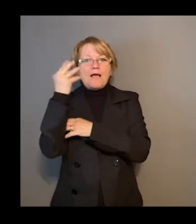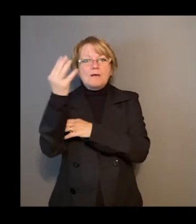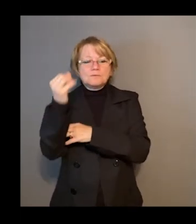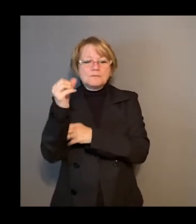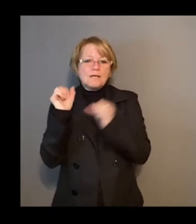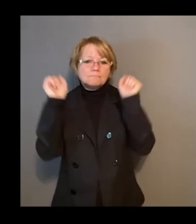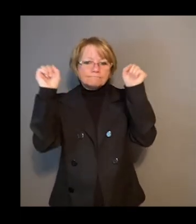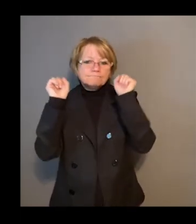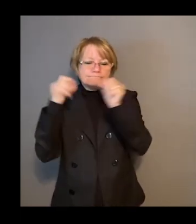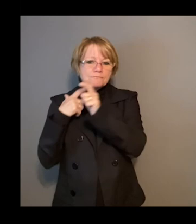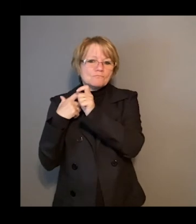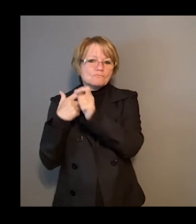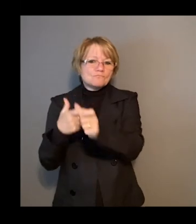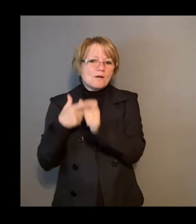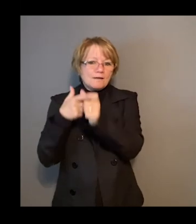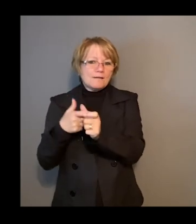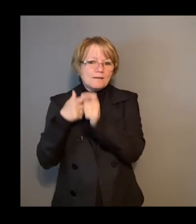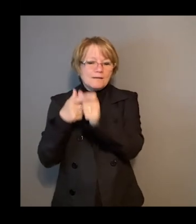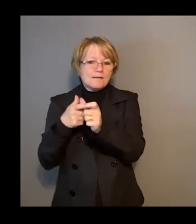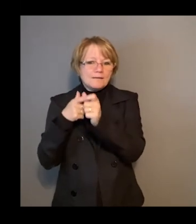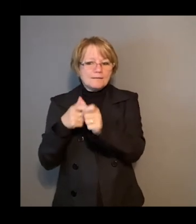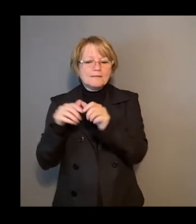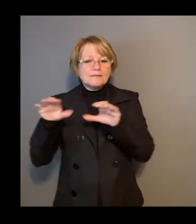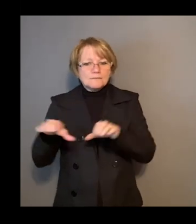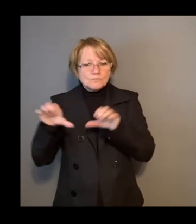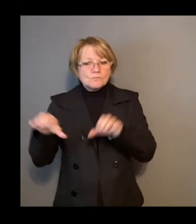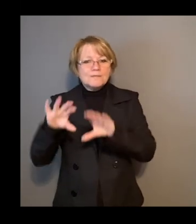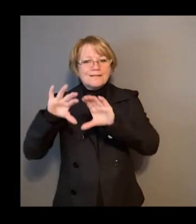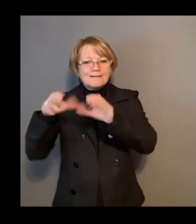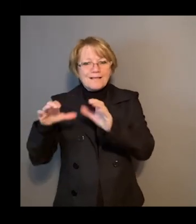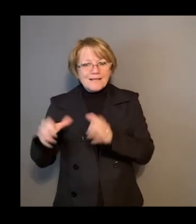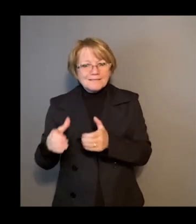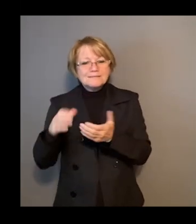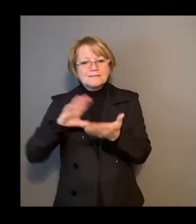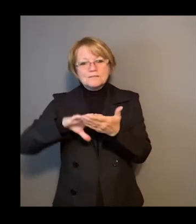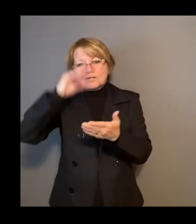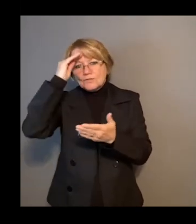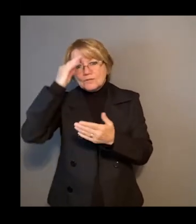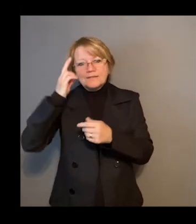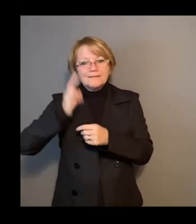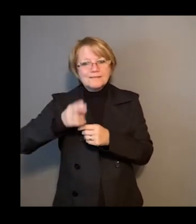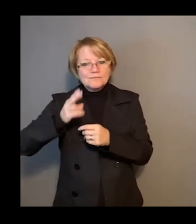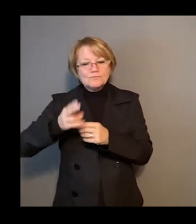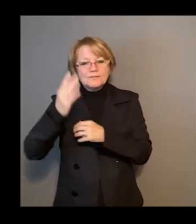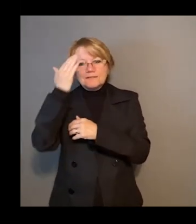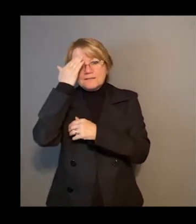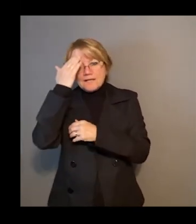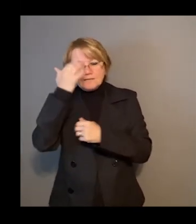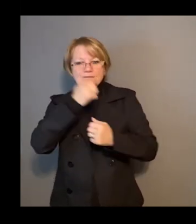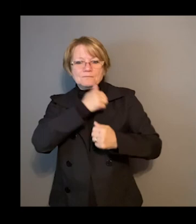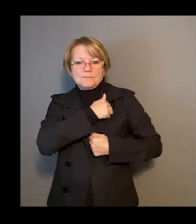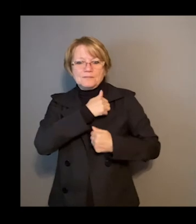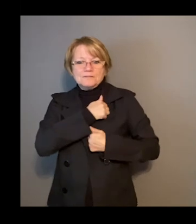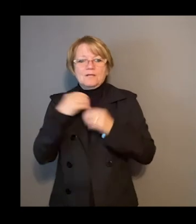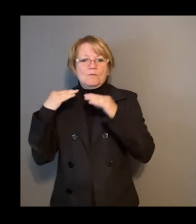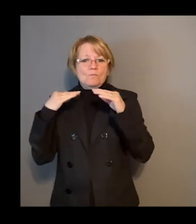cetera, classes, courses, learning the history and the knowledge of military warfare. And it was just, it kind